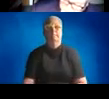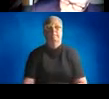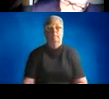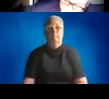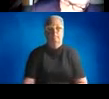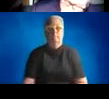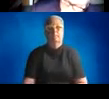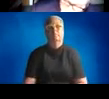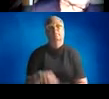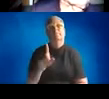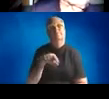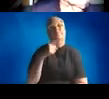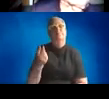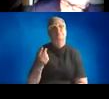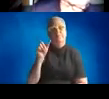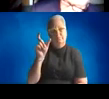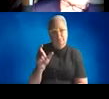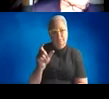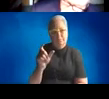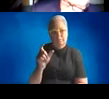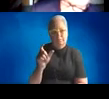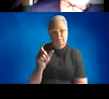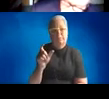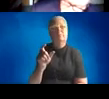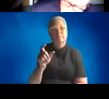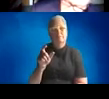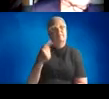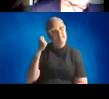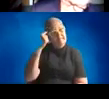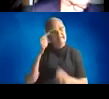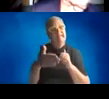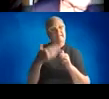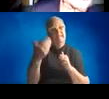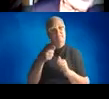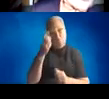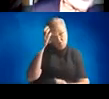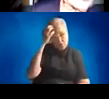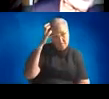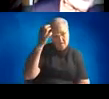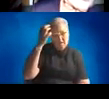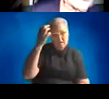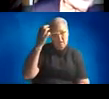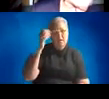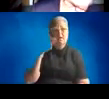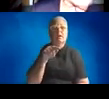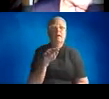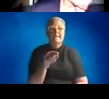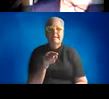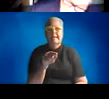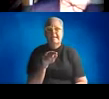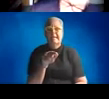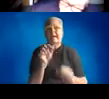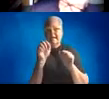Goretti Biomire UG, it becomes easy for the government to take informed decisions.